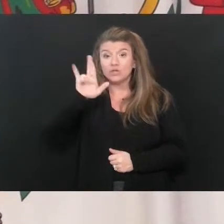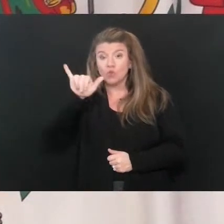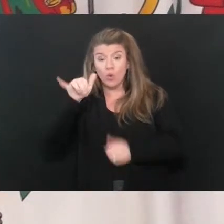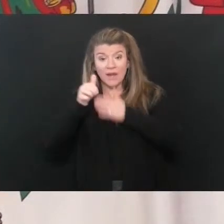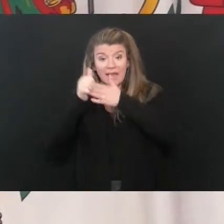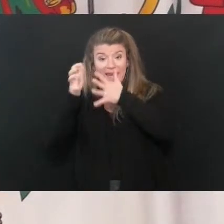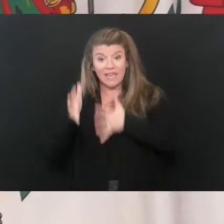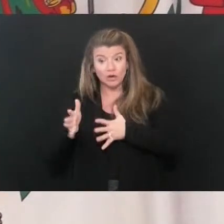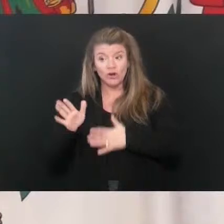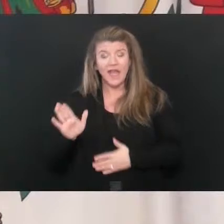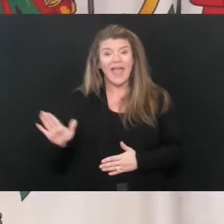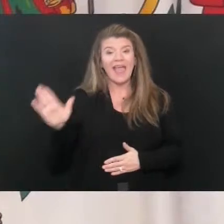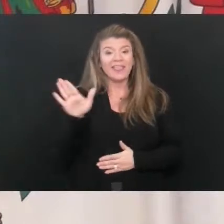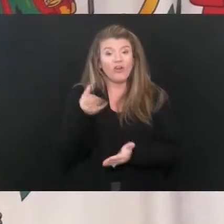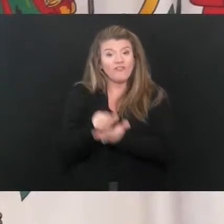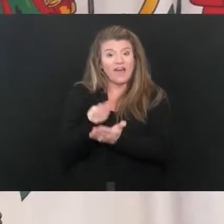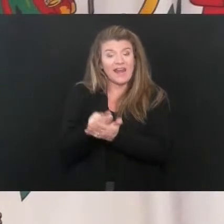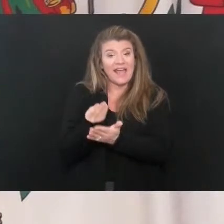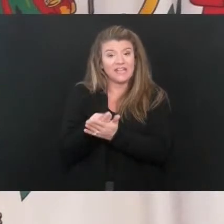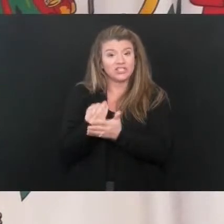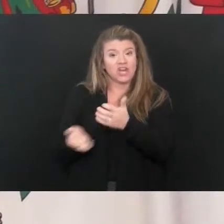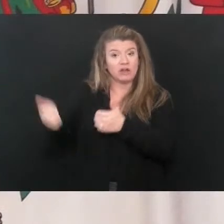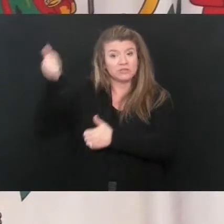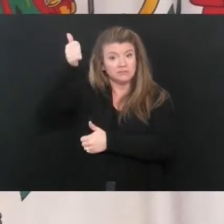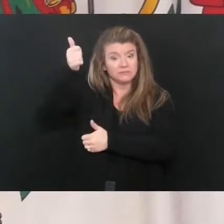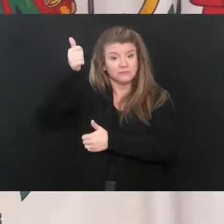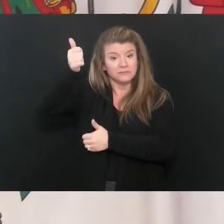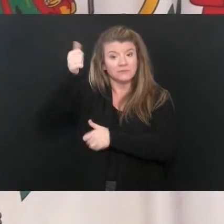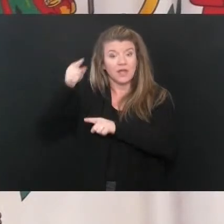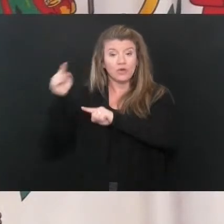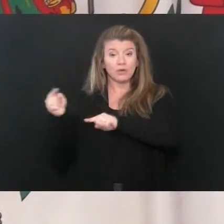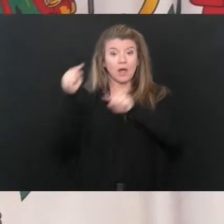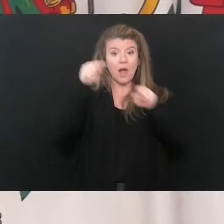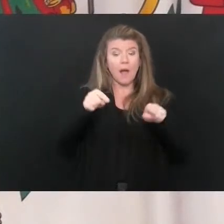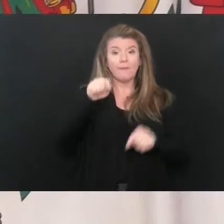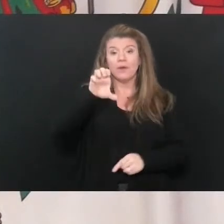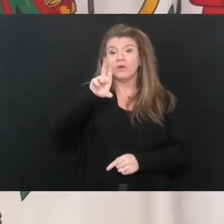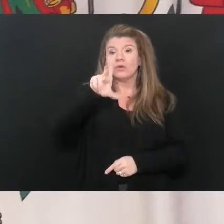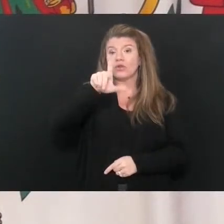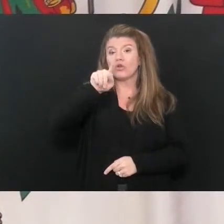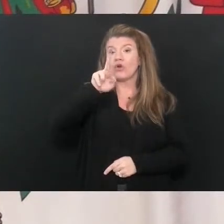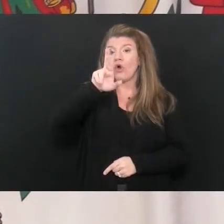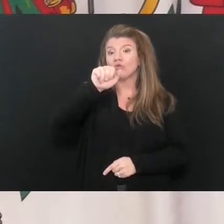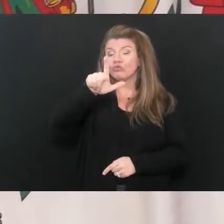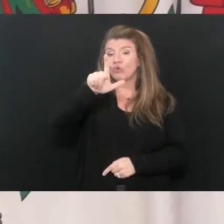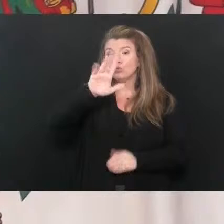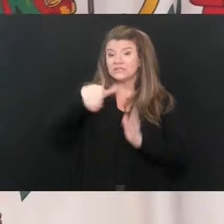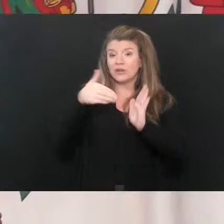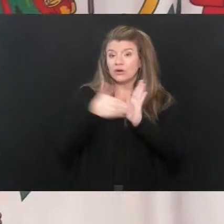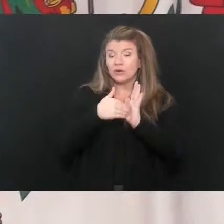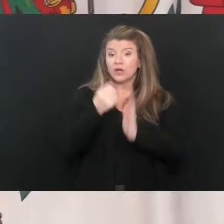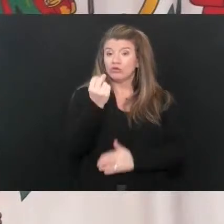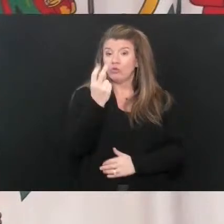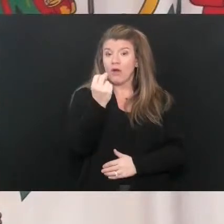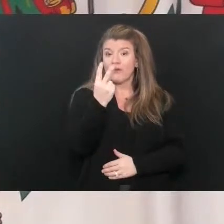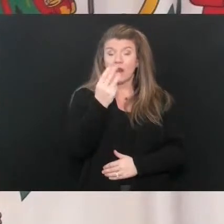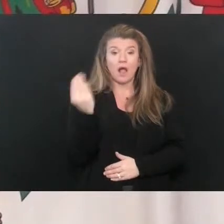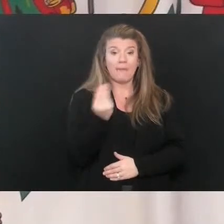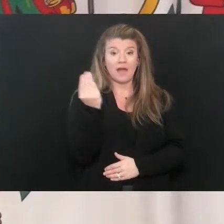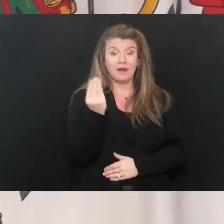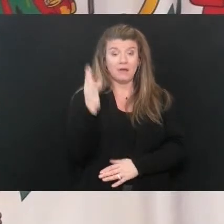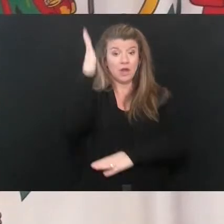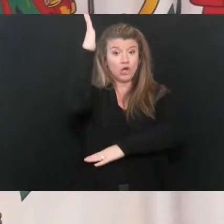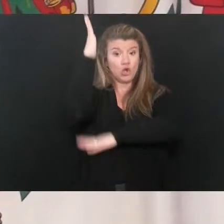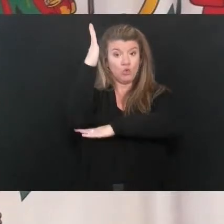their finance chairs to come to the Cultural Center at 12 o'clock on Monday, high noon